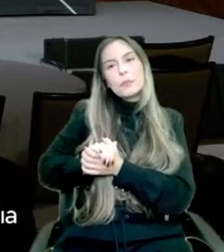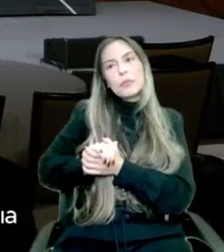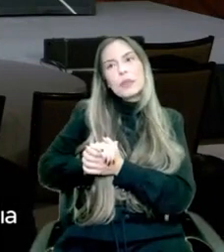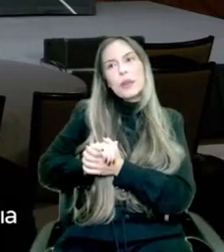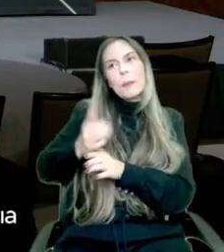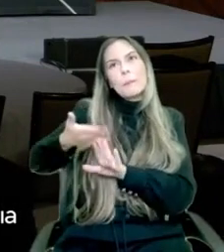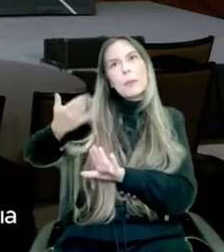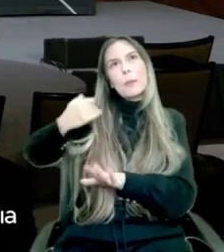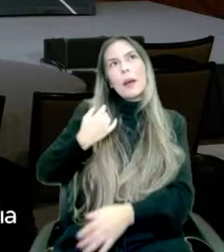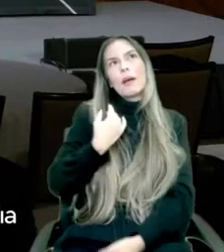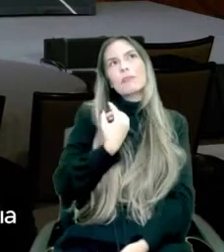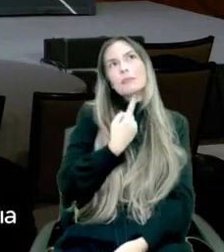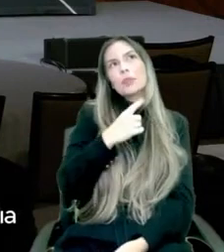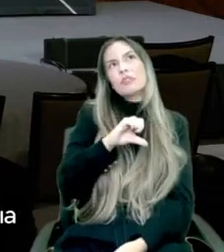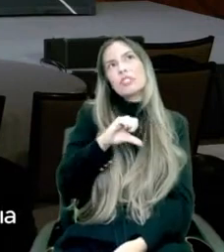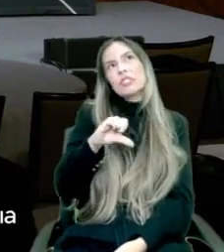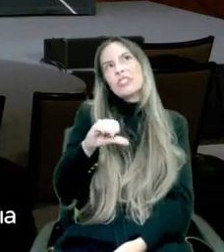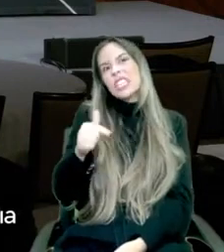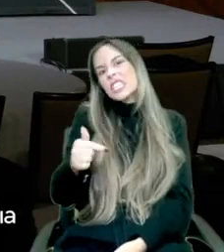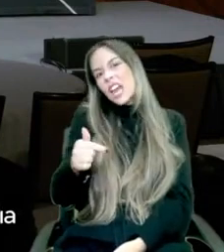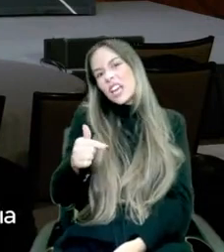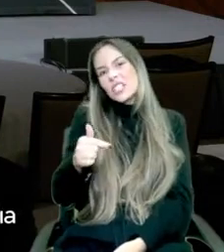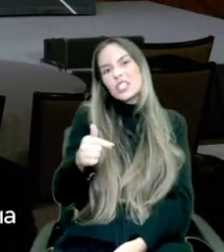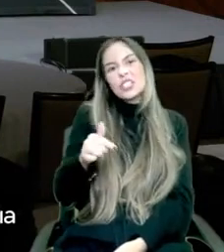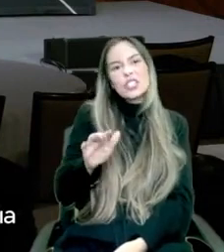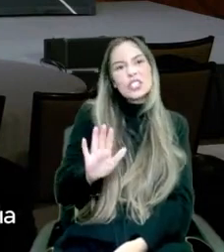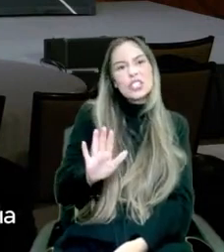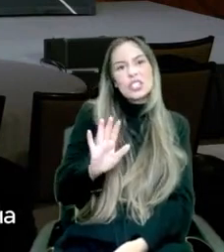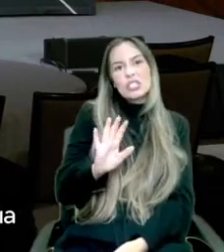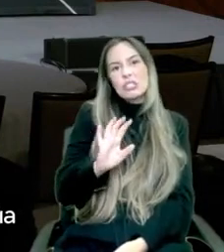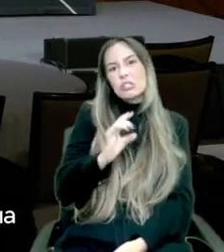1970s, 1980s, all of a sudden there are computers in the workplace.